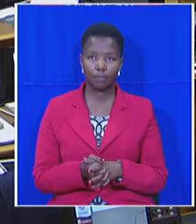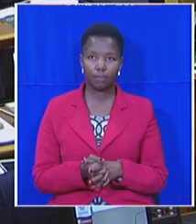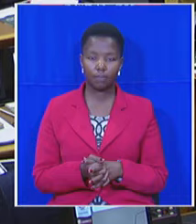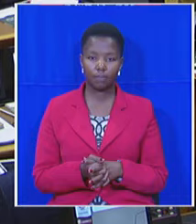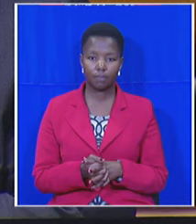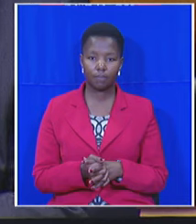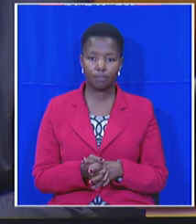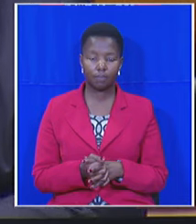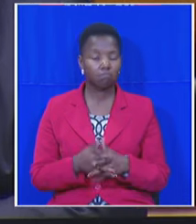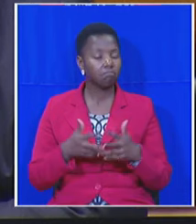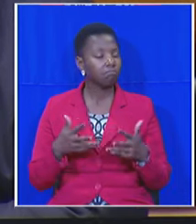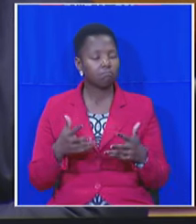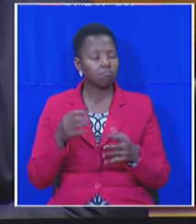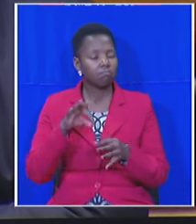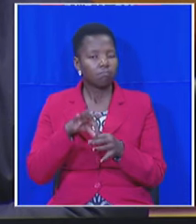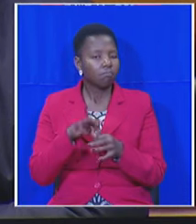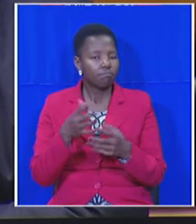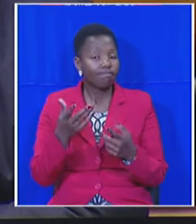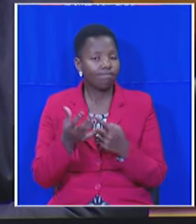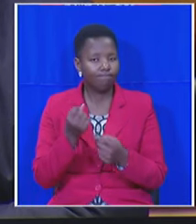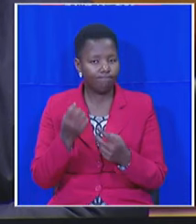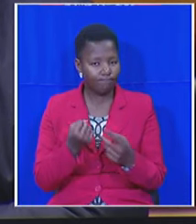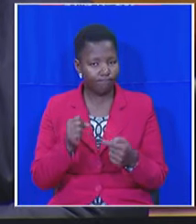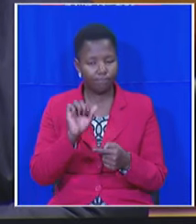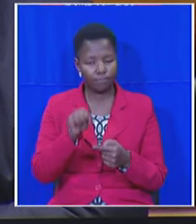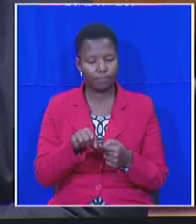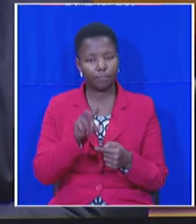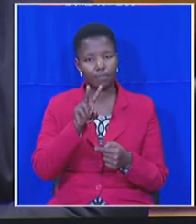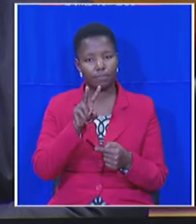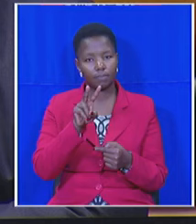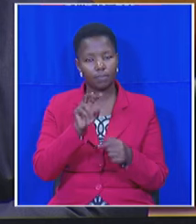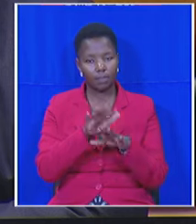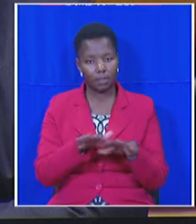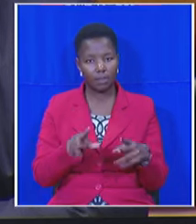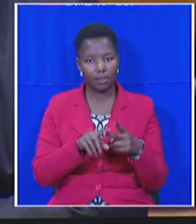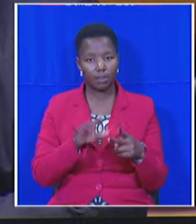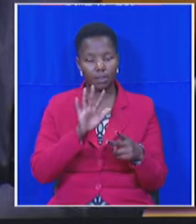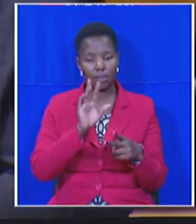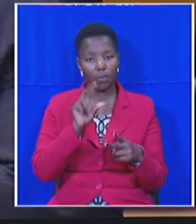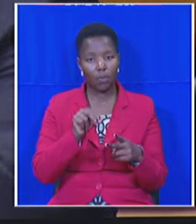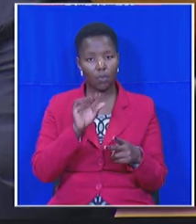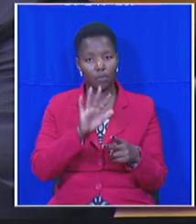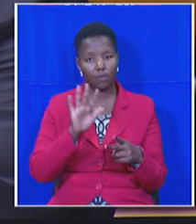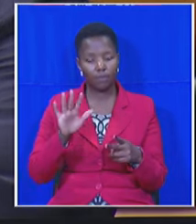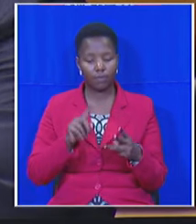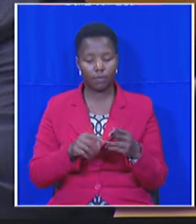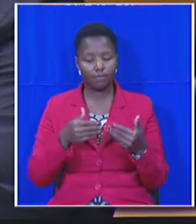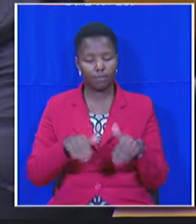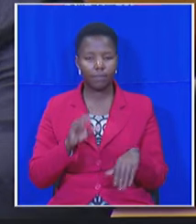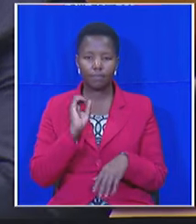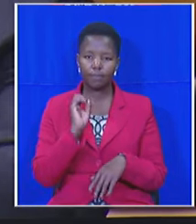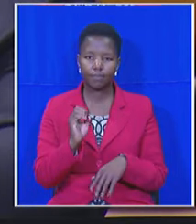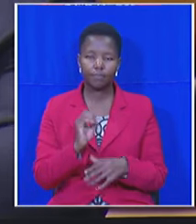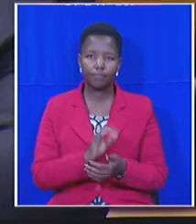The results of the vote are as follows. The yes 210, no 55, and there are no